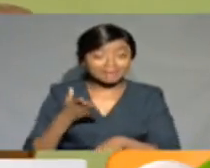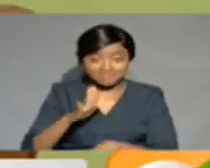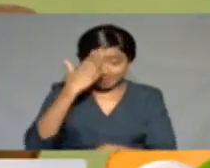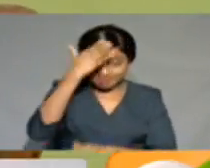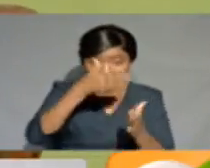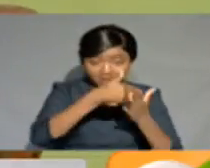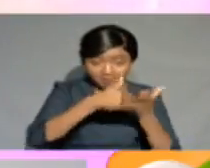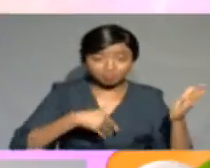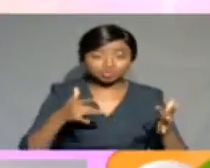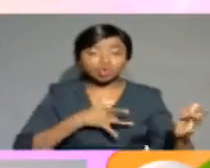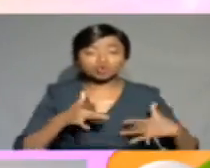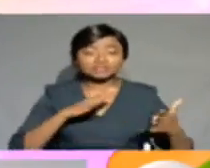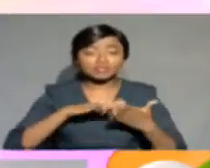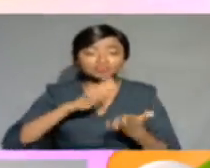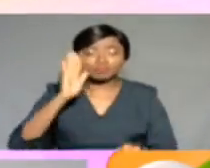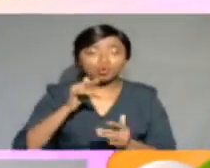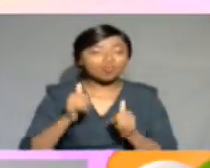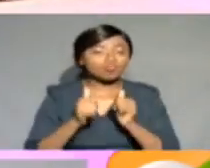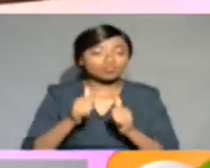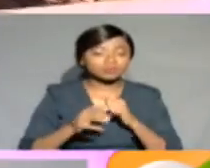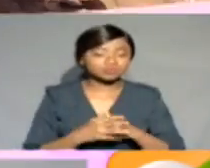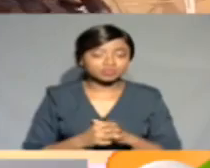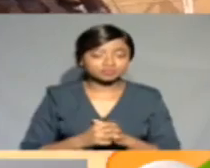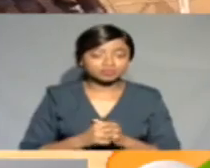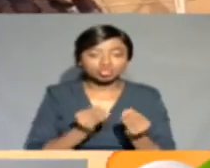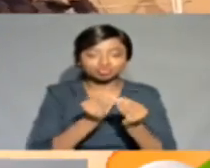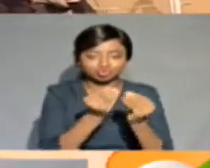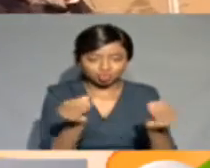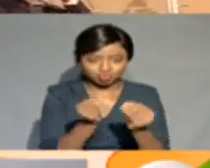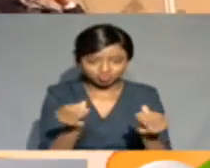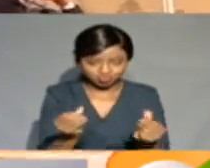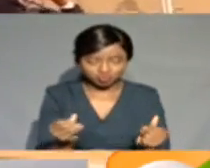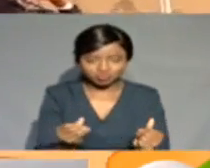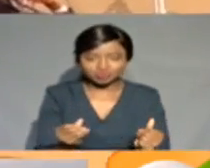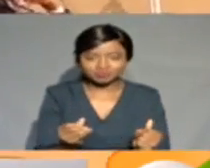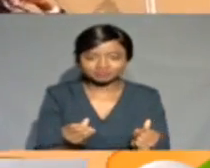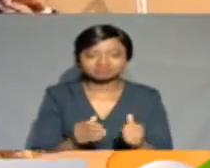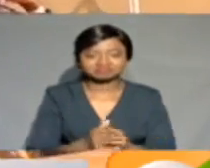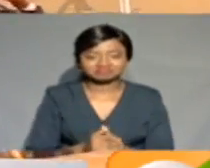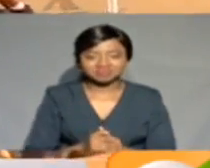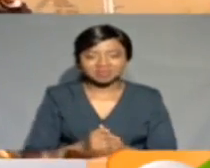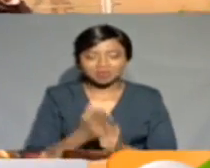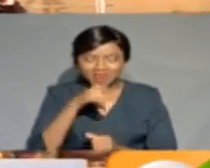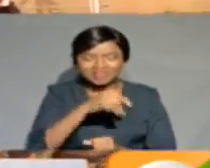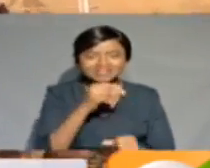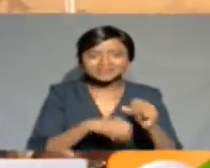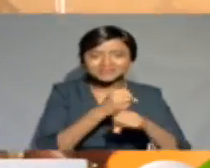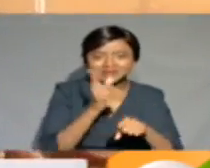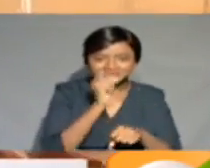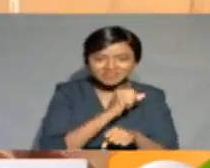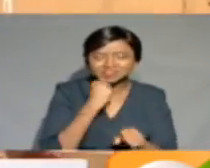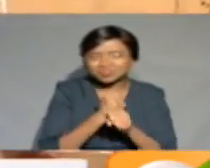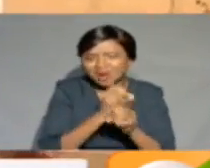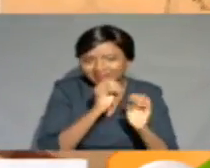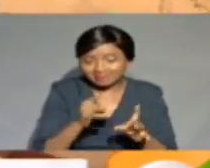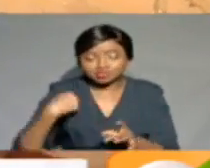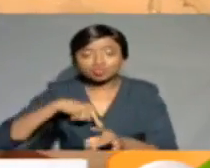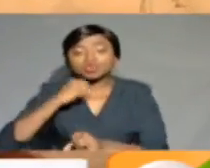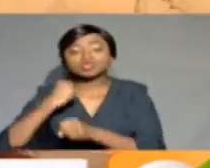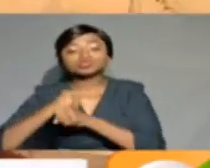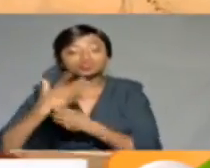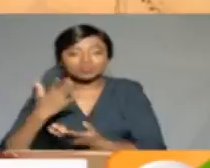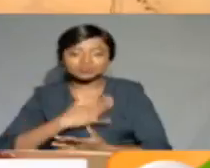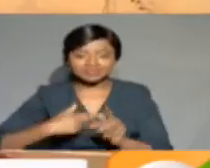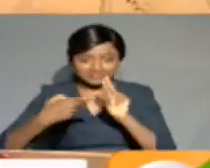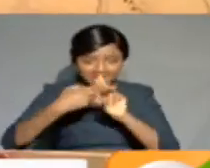Monday report, the main concern we're going to deal with right now is solutions. Professor says what we've put in place doesn't work. So what do we need to do?